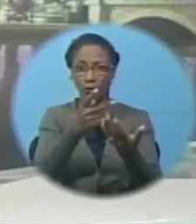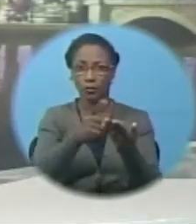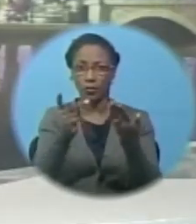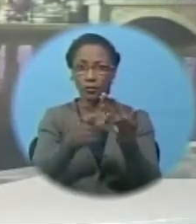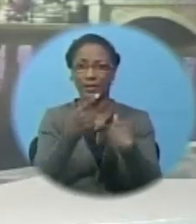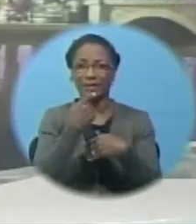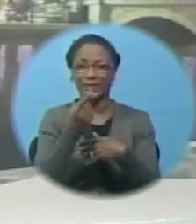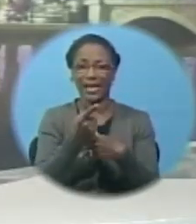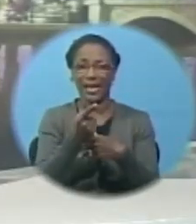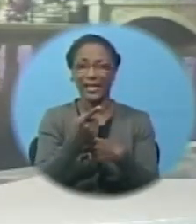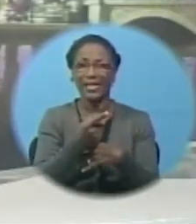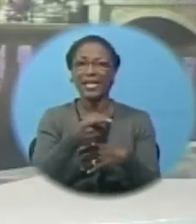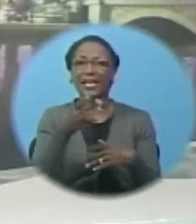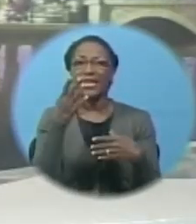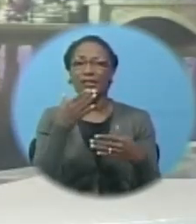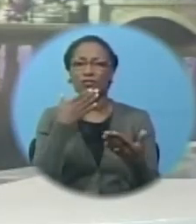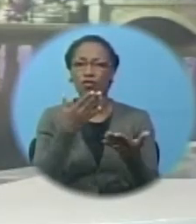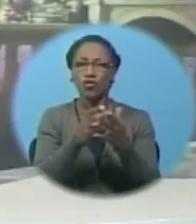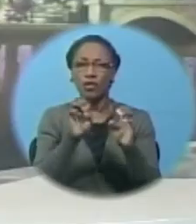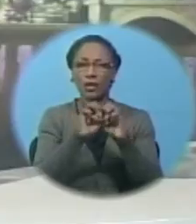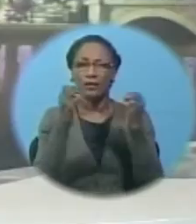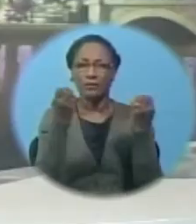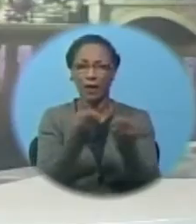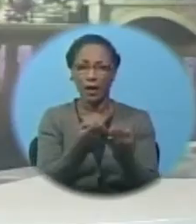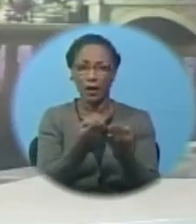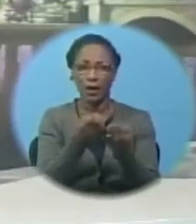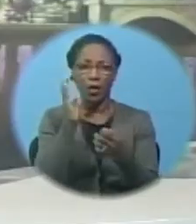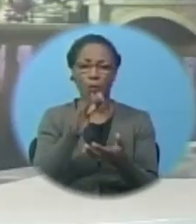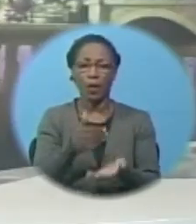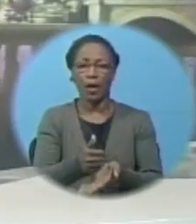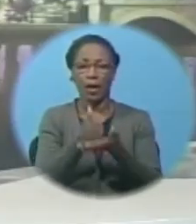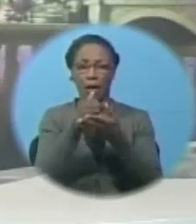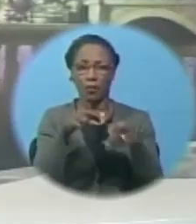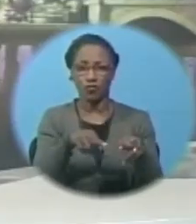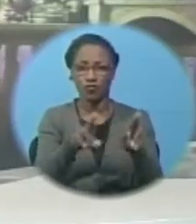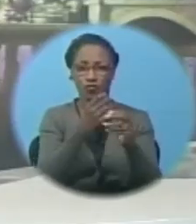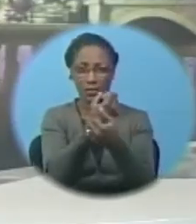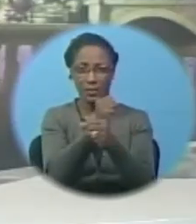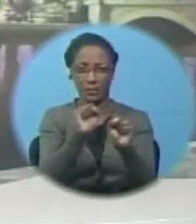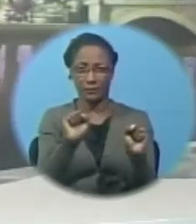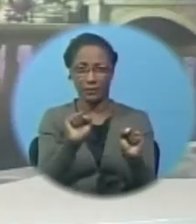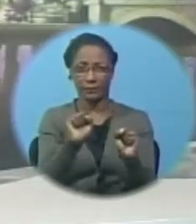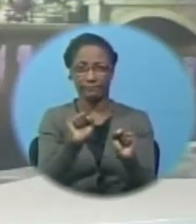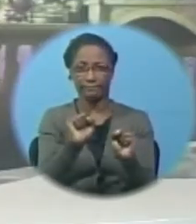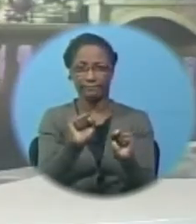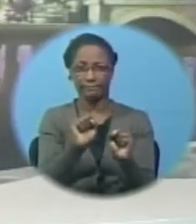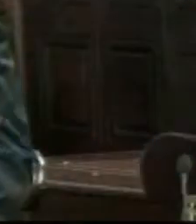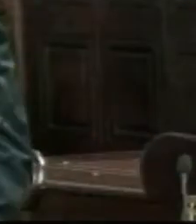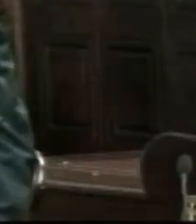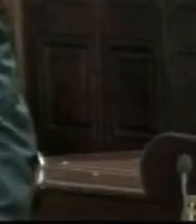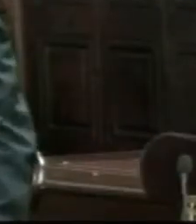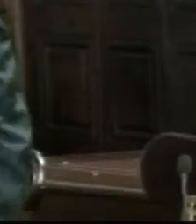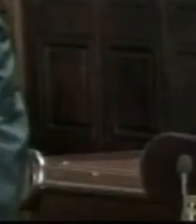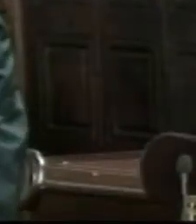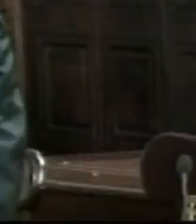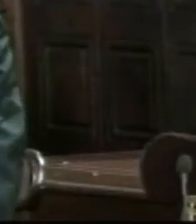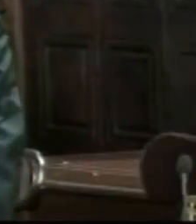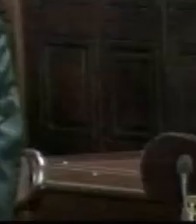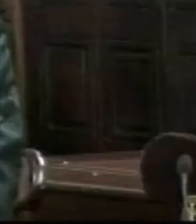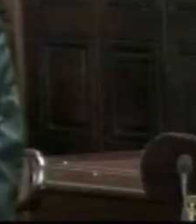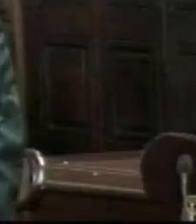a sound environmental initiative, it will also aid in road safety. All of us